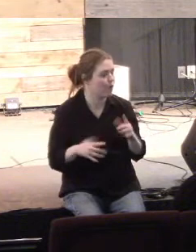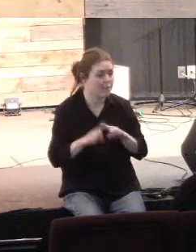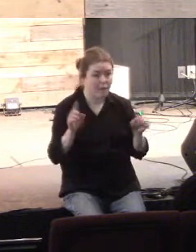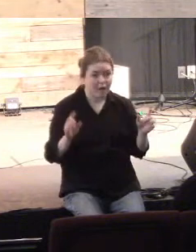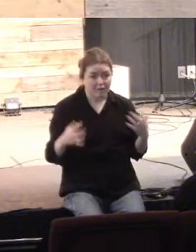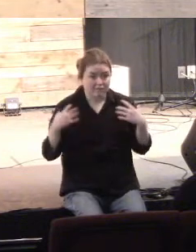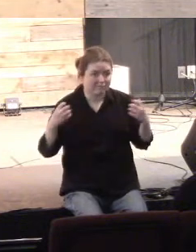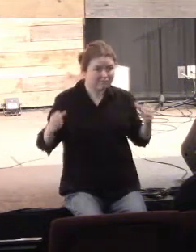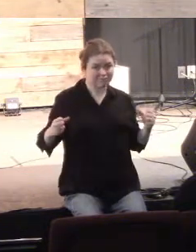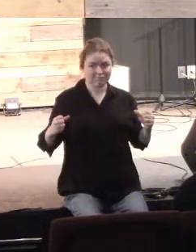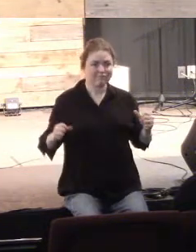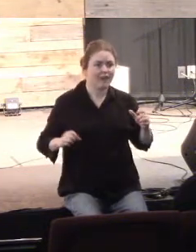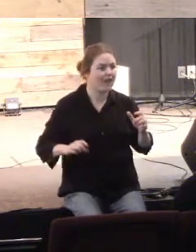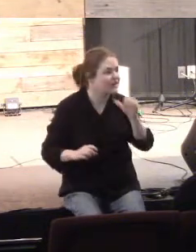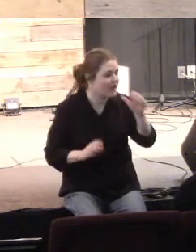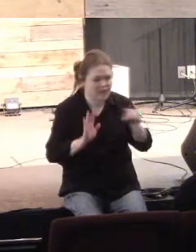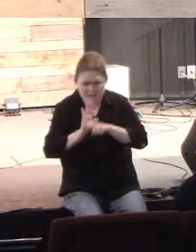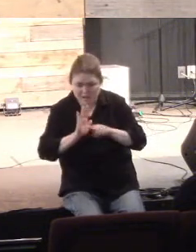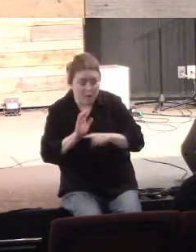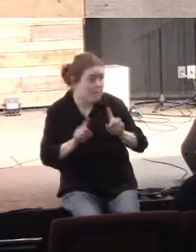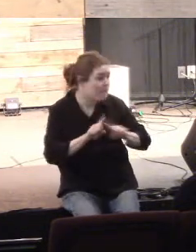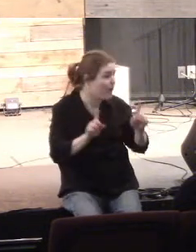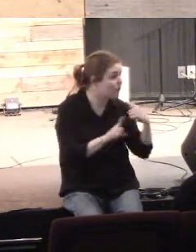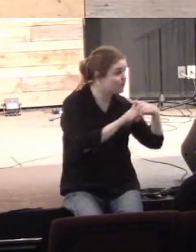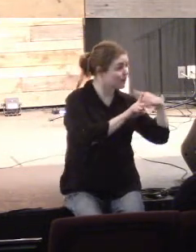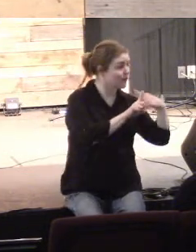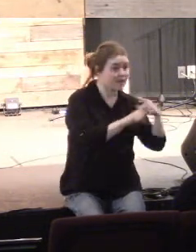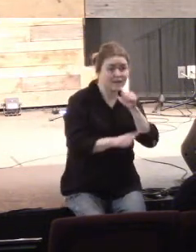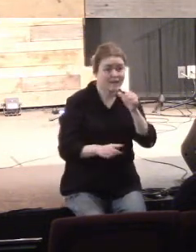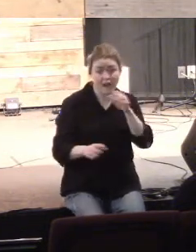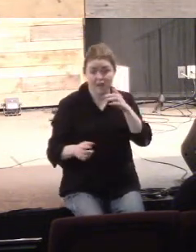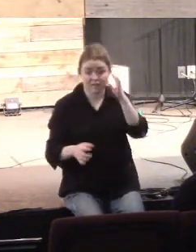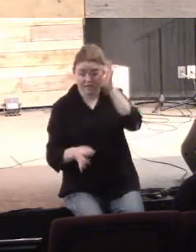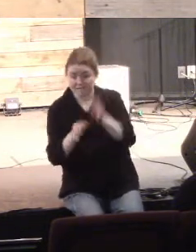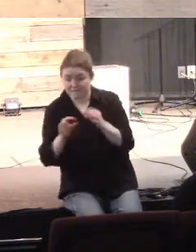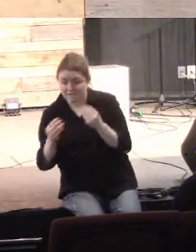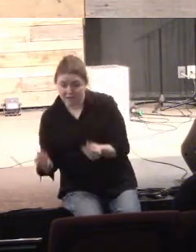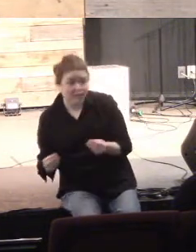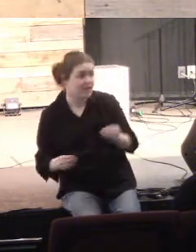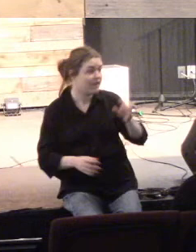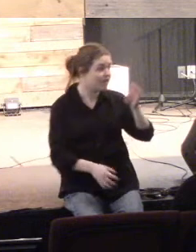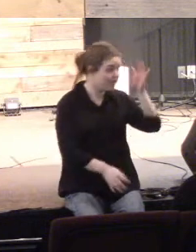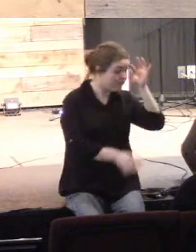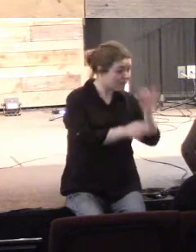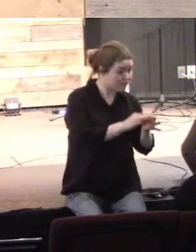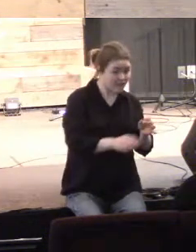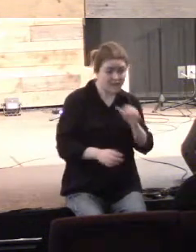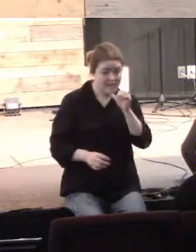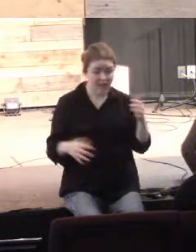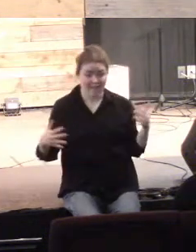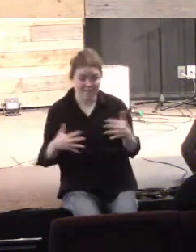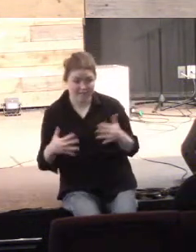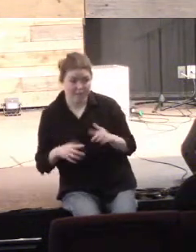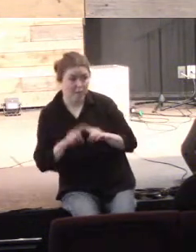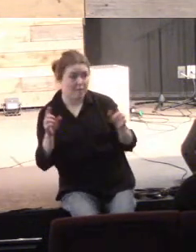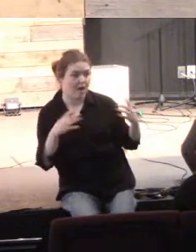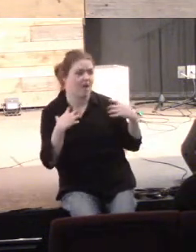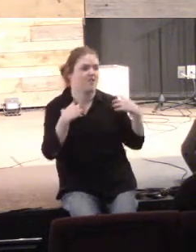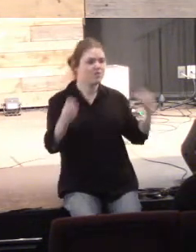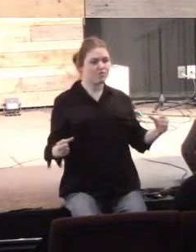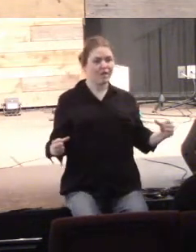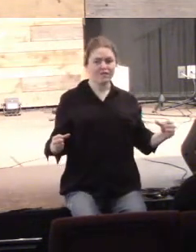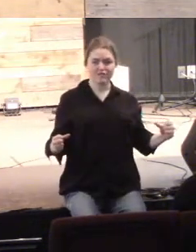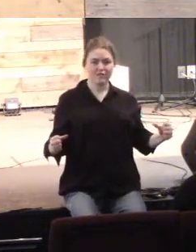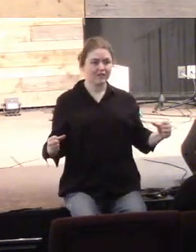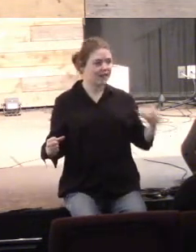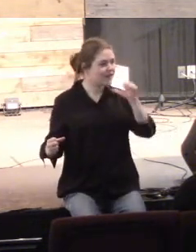not negative but positive, not faithless but faithful, not anxious but peaceful, not fearful but courageous,